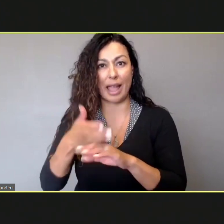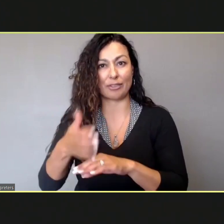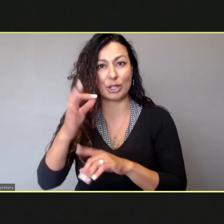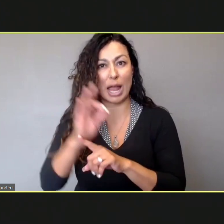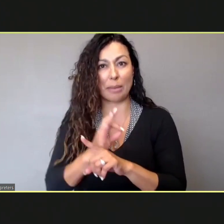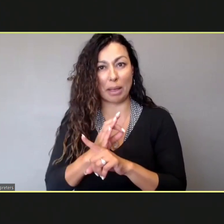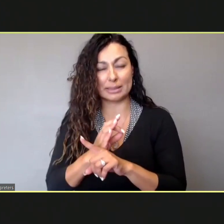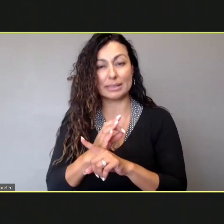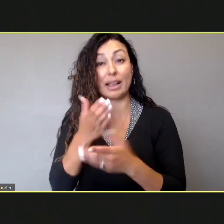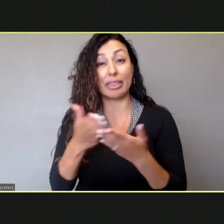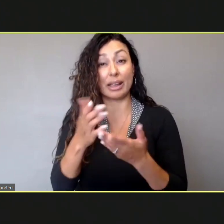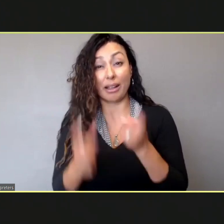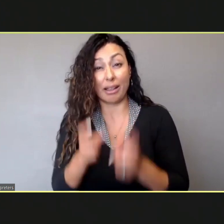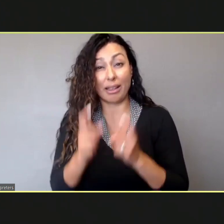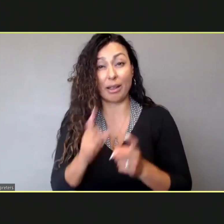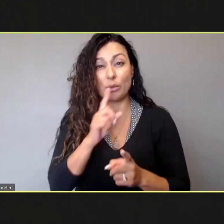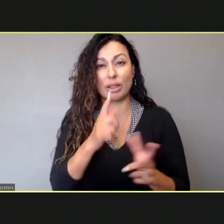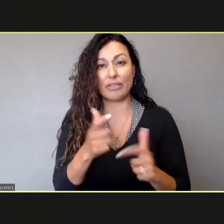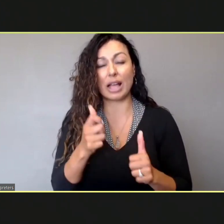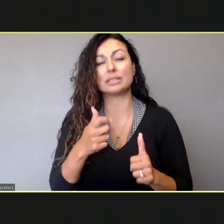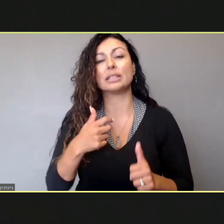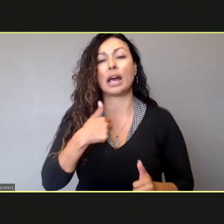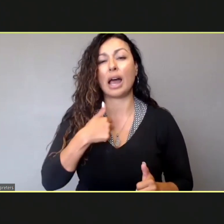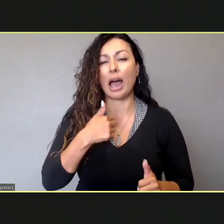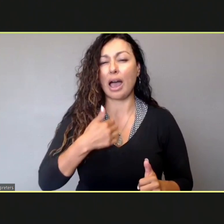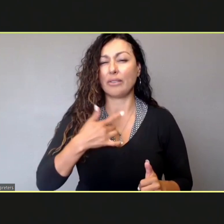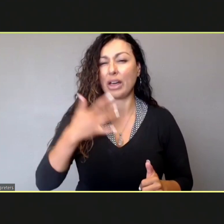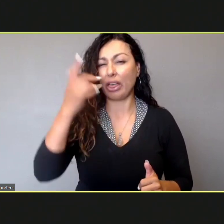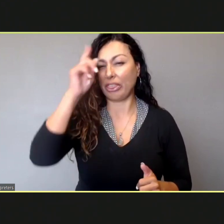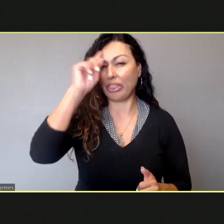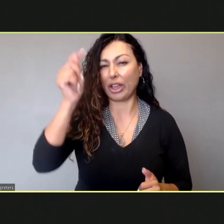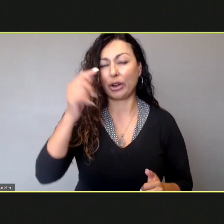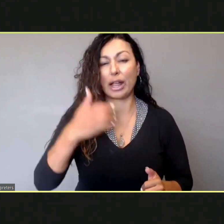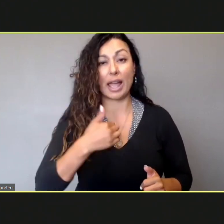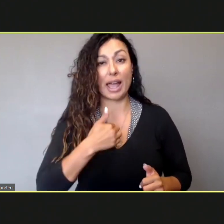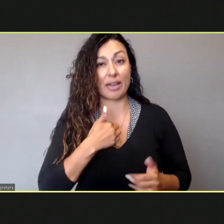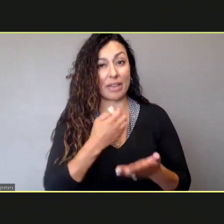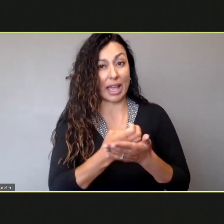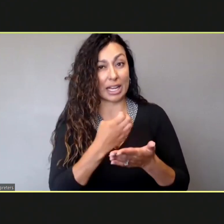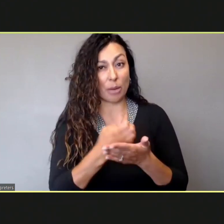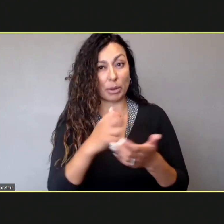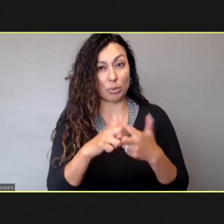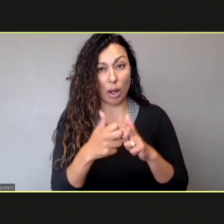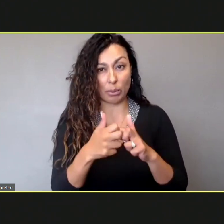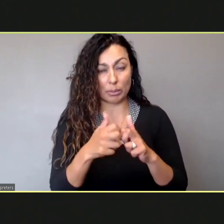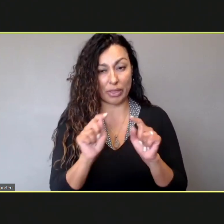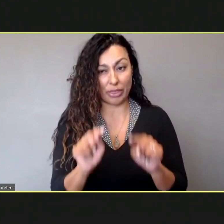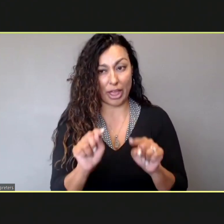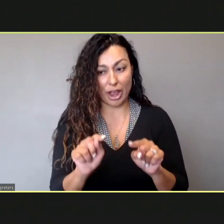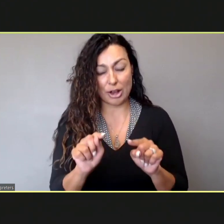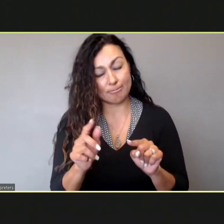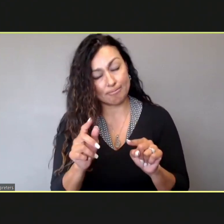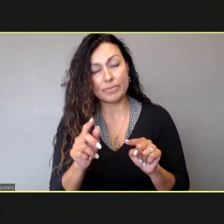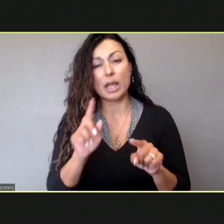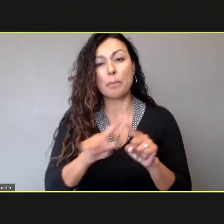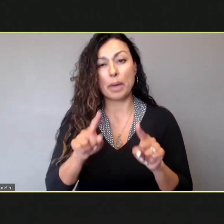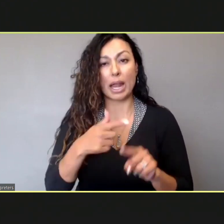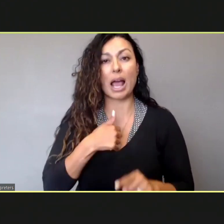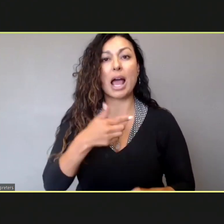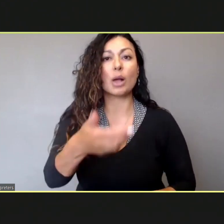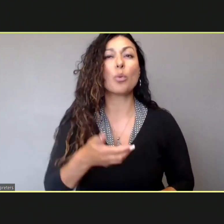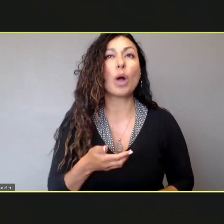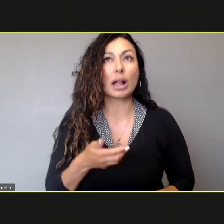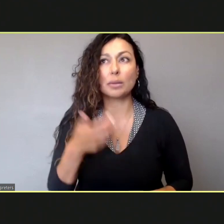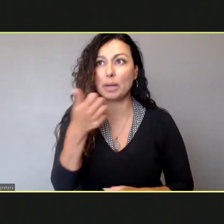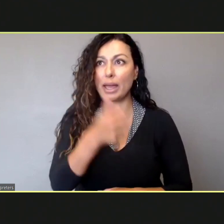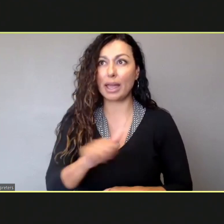so rapidly. So I have a theory that there's an economic problem there, but I would welcome the day when I